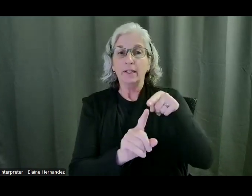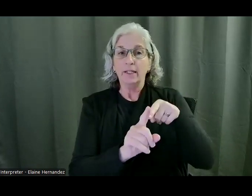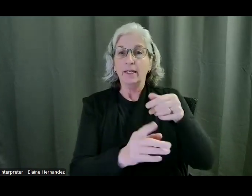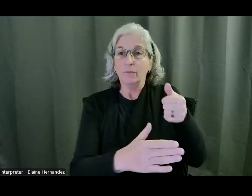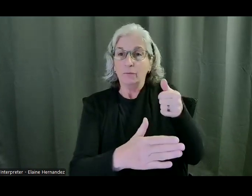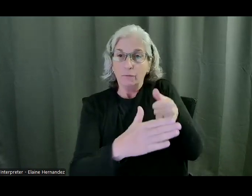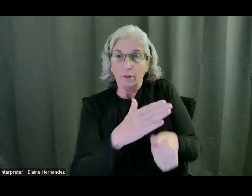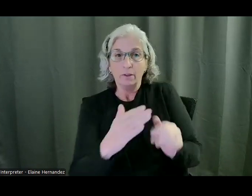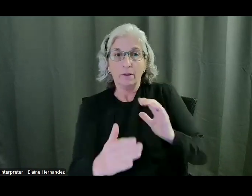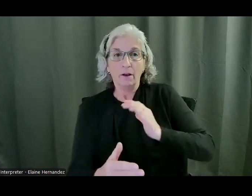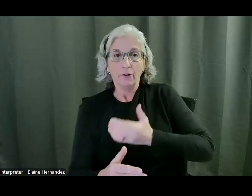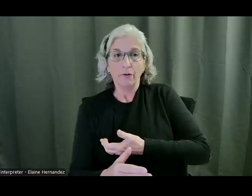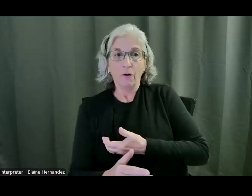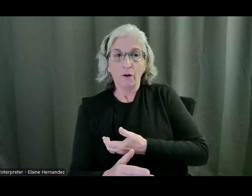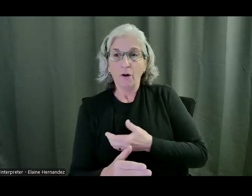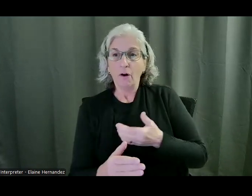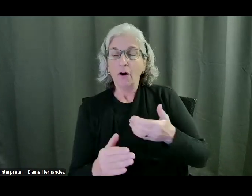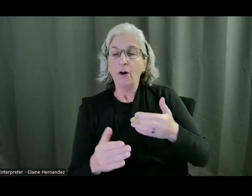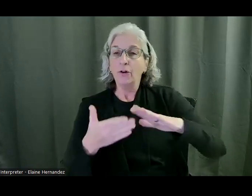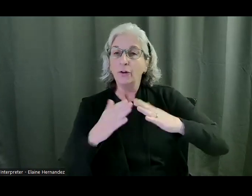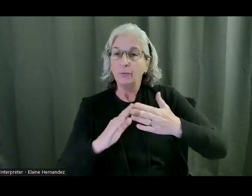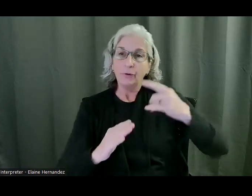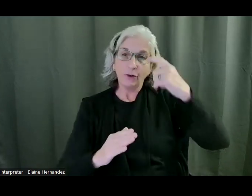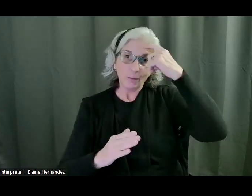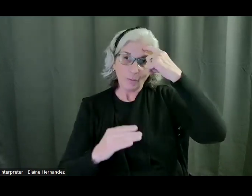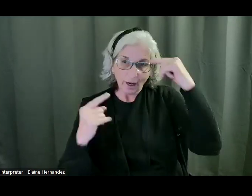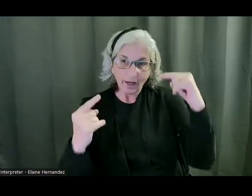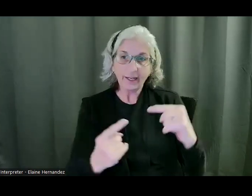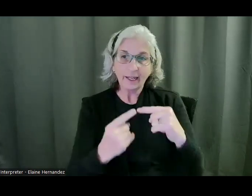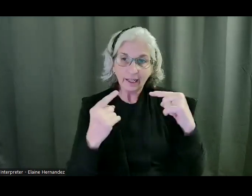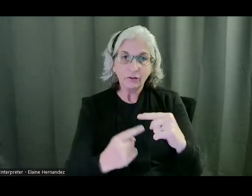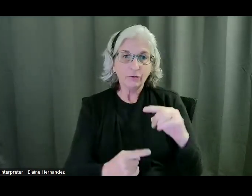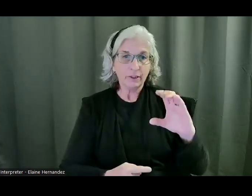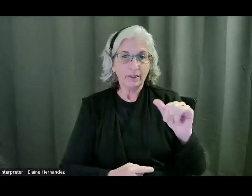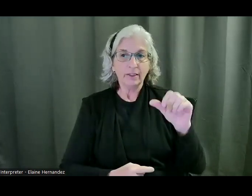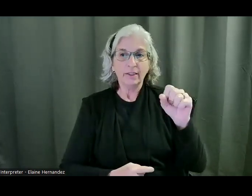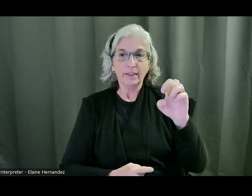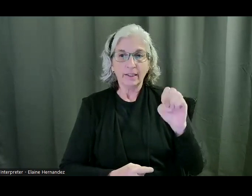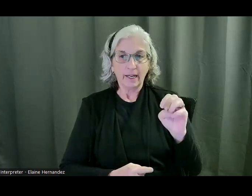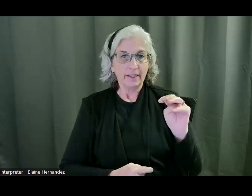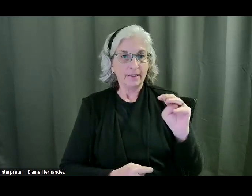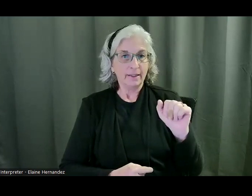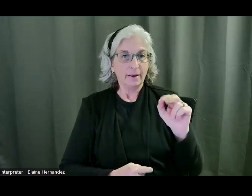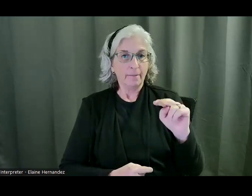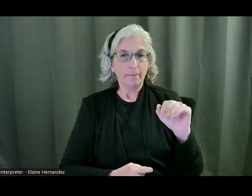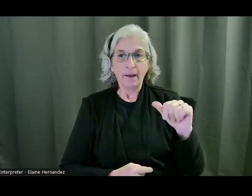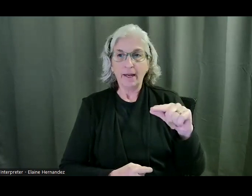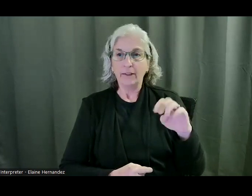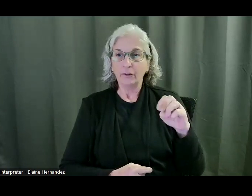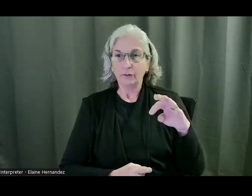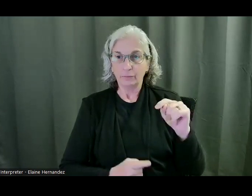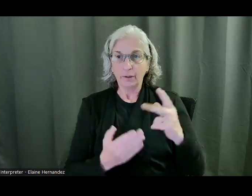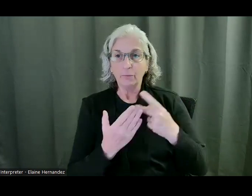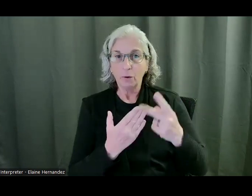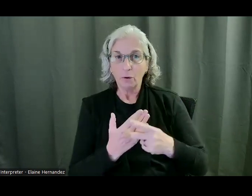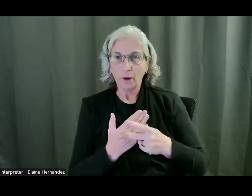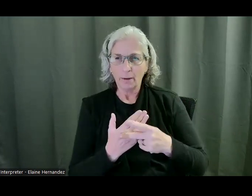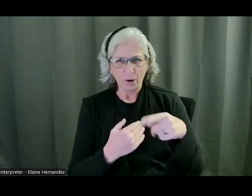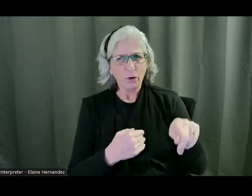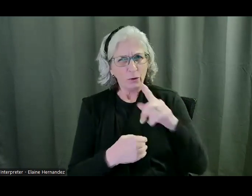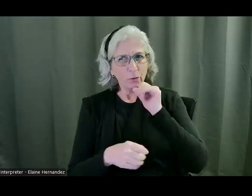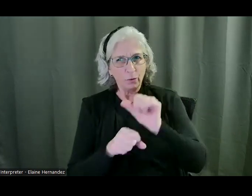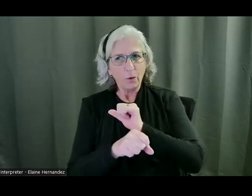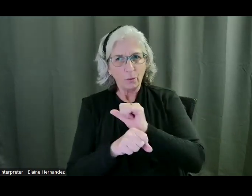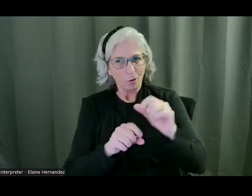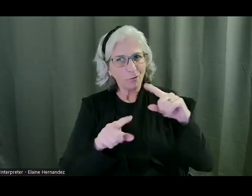our community brain injury case management program. For those of you who've been with the agency for a little while, you'll know